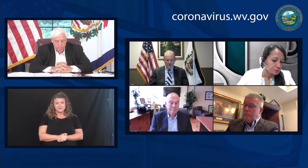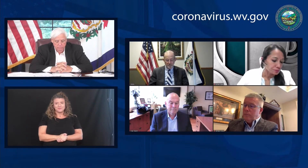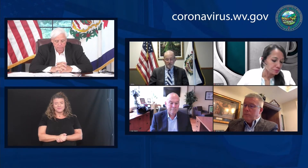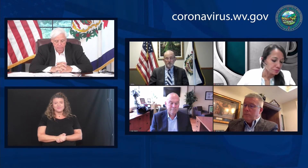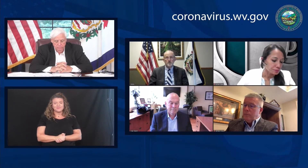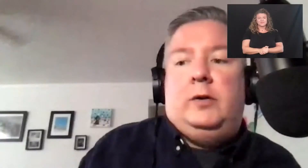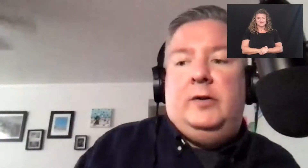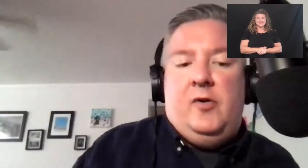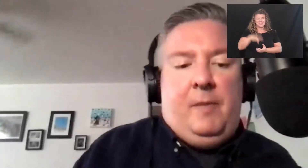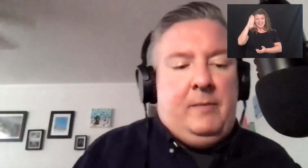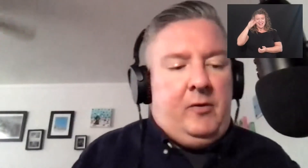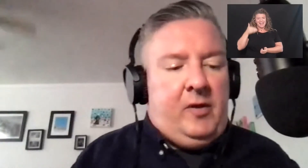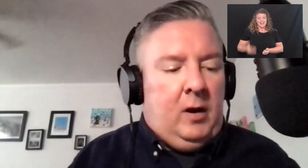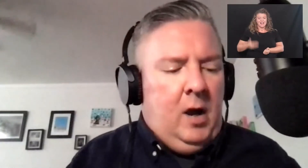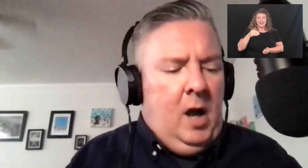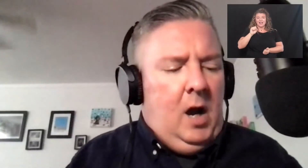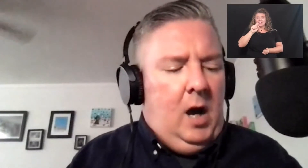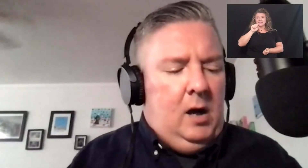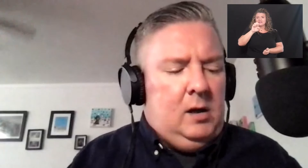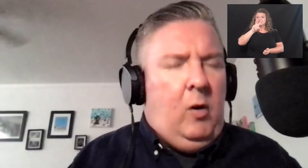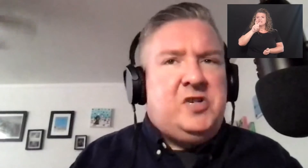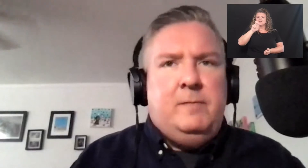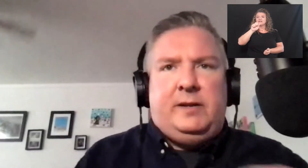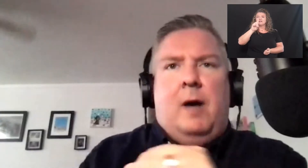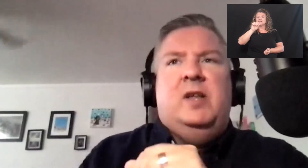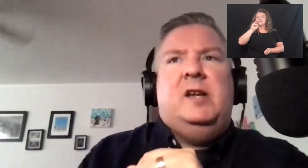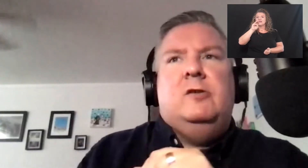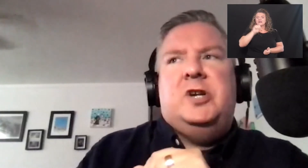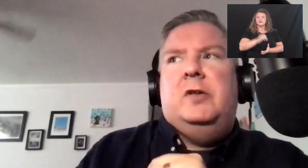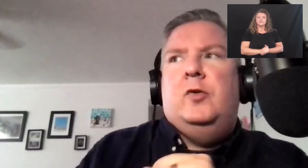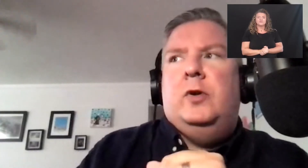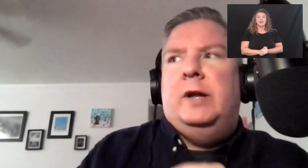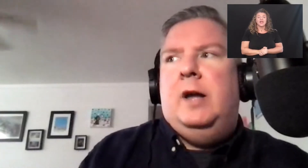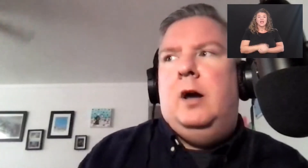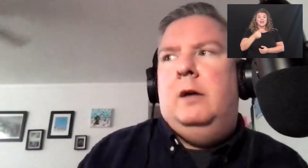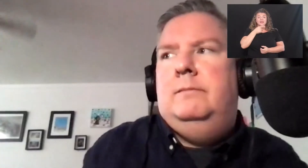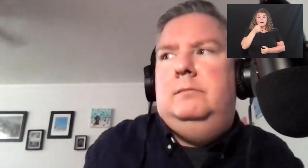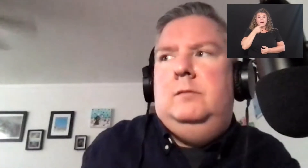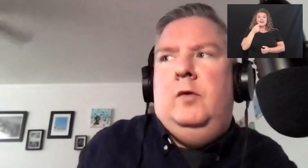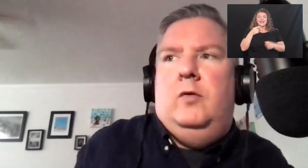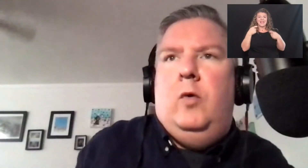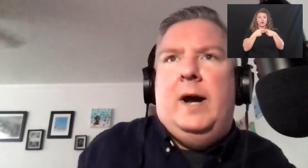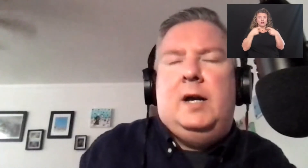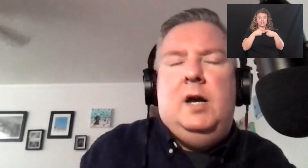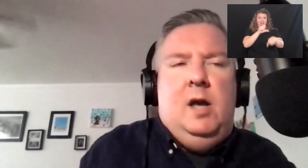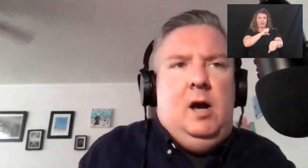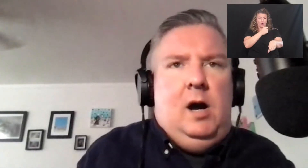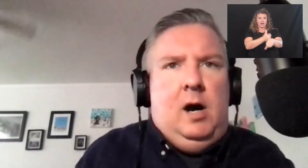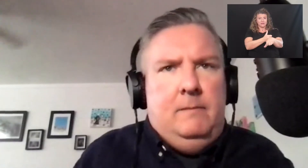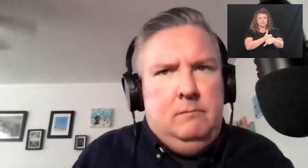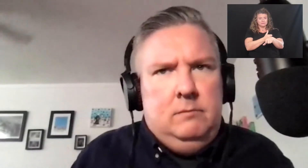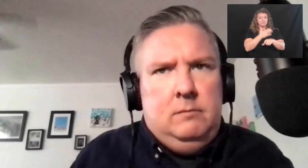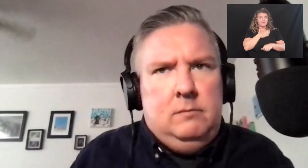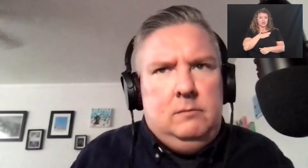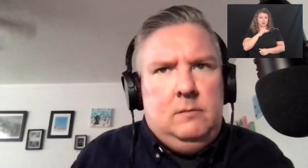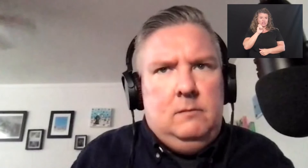Hey, Steve Adams of Ogden Newspapers here. Question about the Public Energy Authority, real quick.